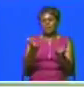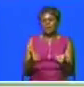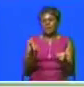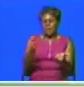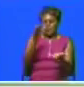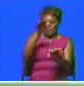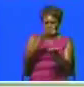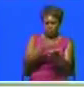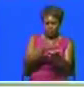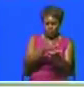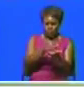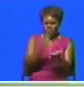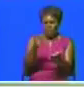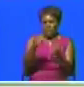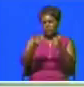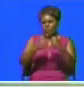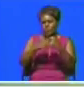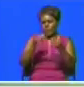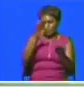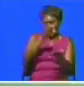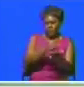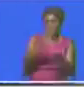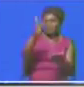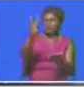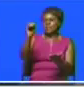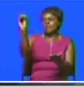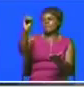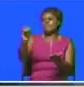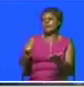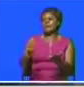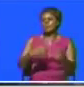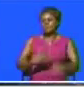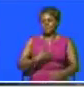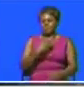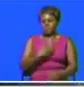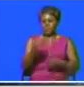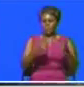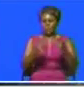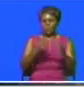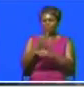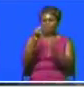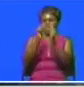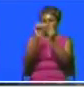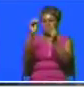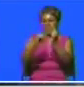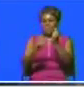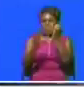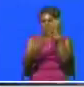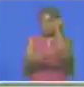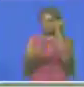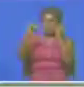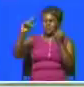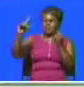are falling short from the month of July up to now by around 20%. With tourism contributing over 10% of the country's